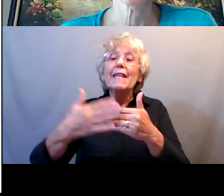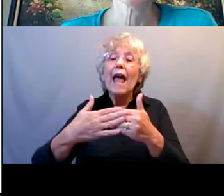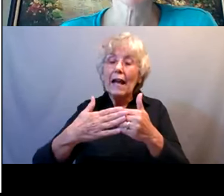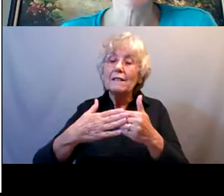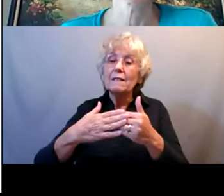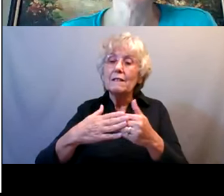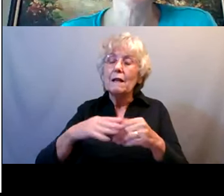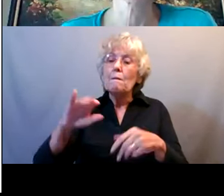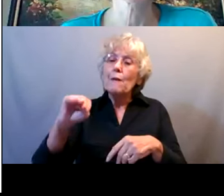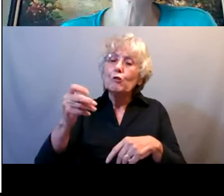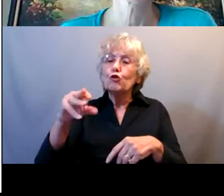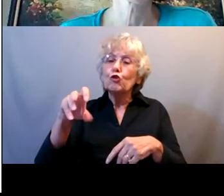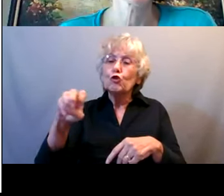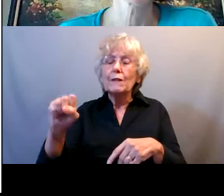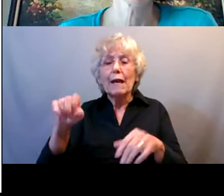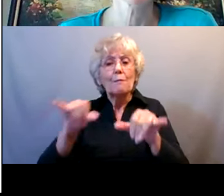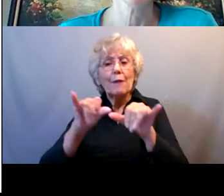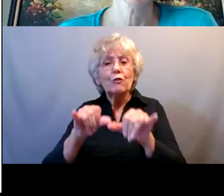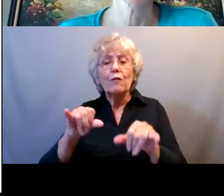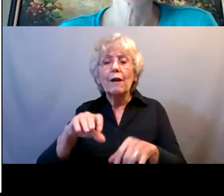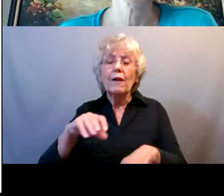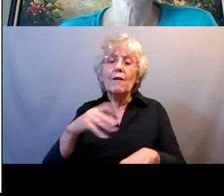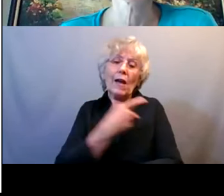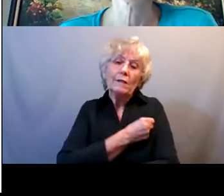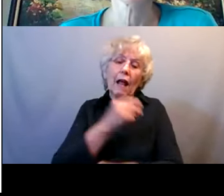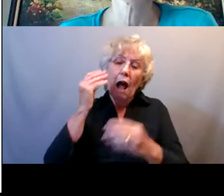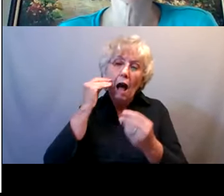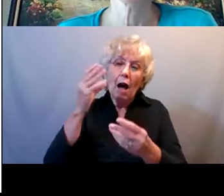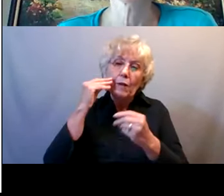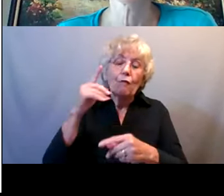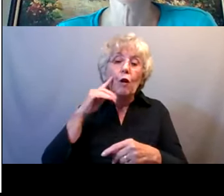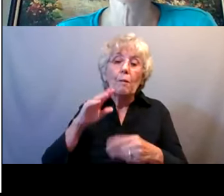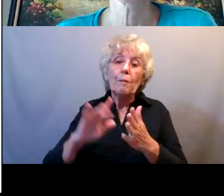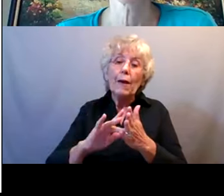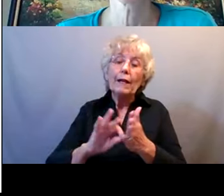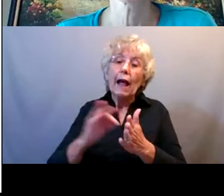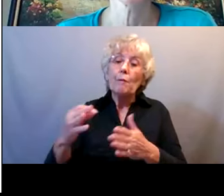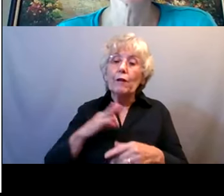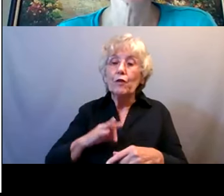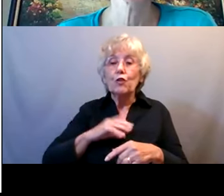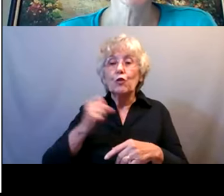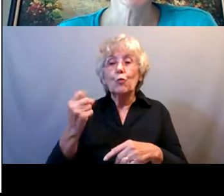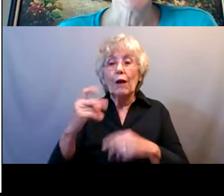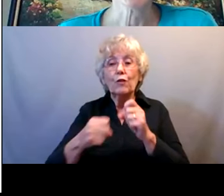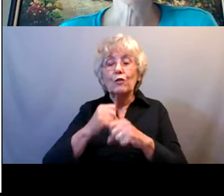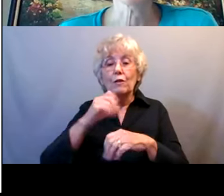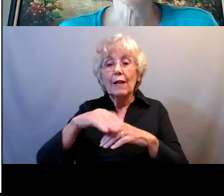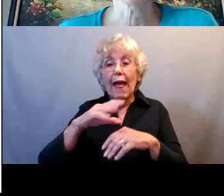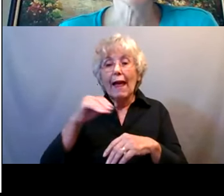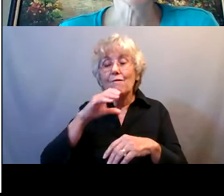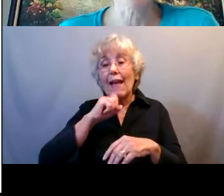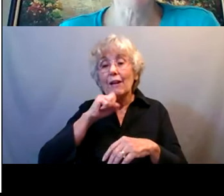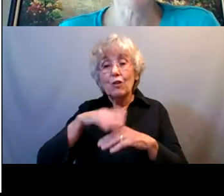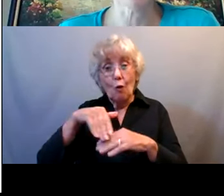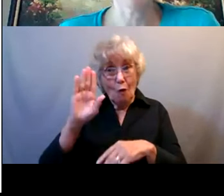just measuring vaccine uptake. So the percentage of Medi-Cal beneficiaries 12 years of age and older who've received at least one dose. And then